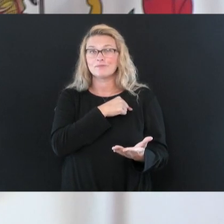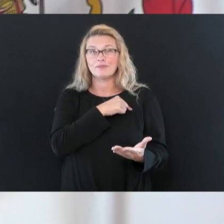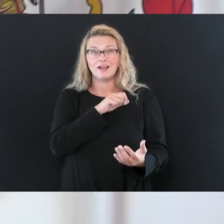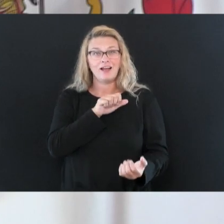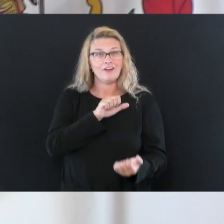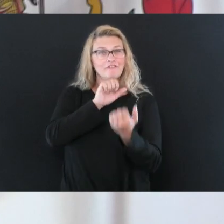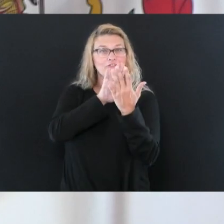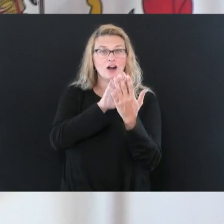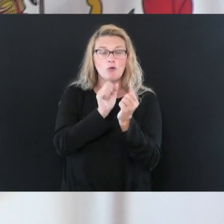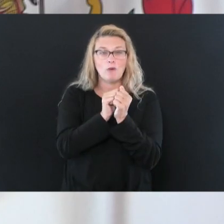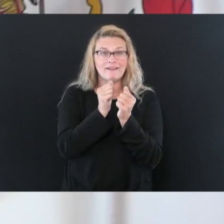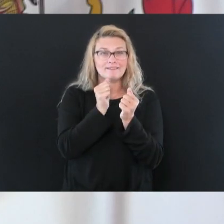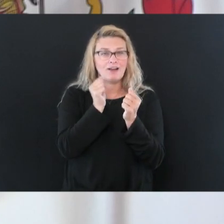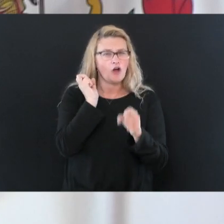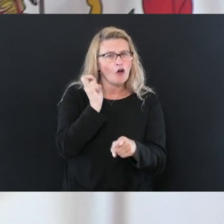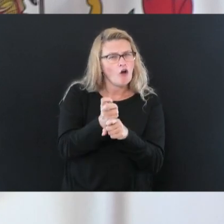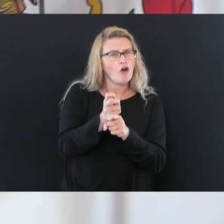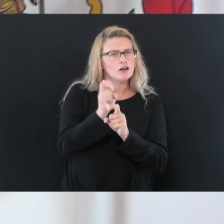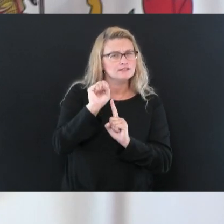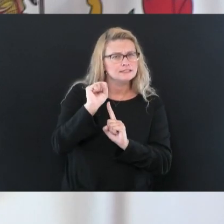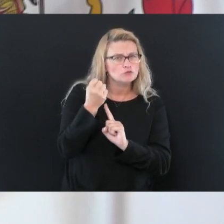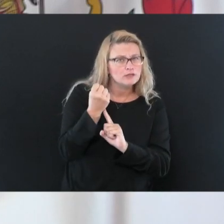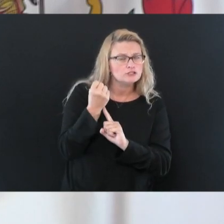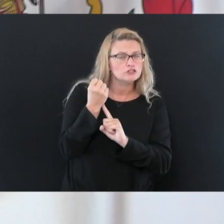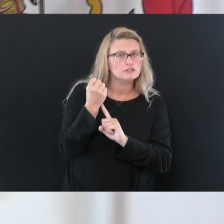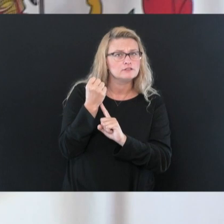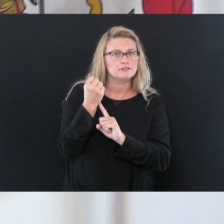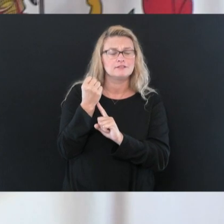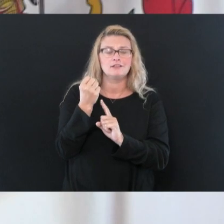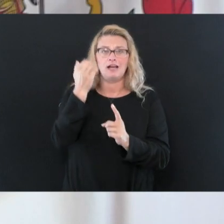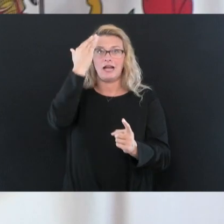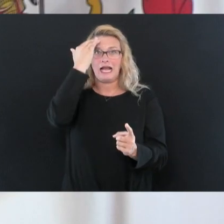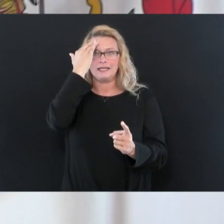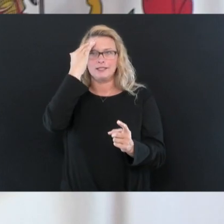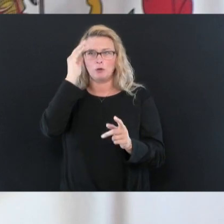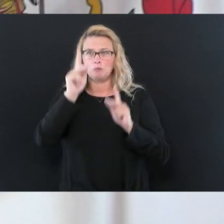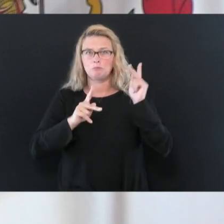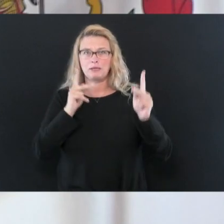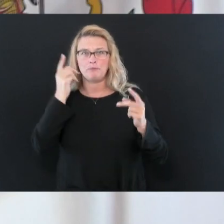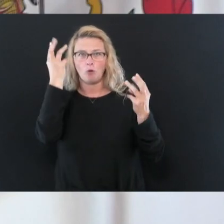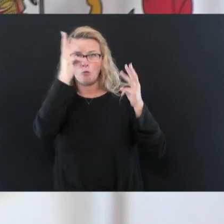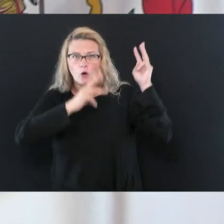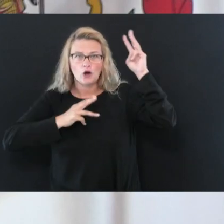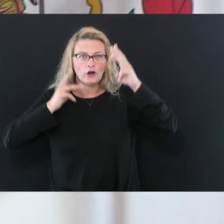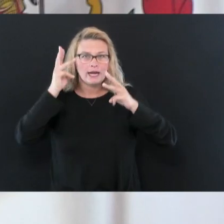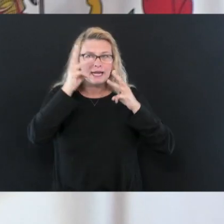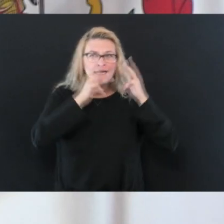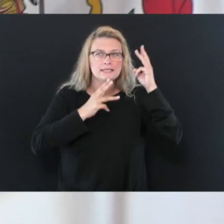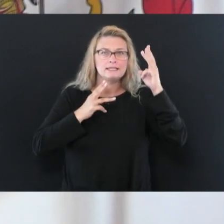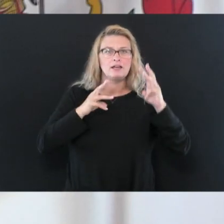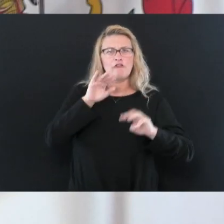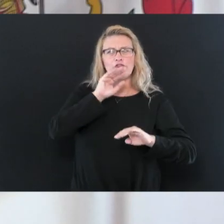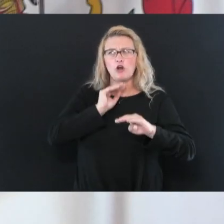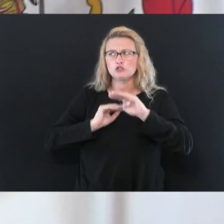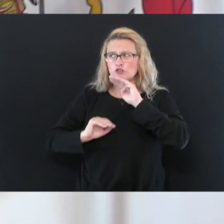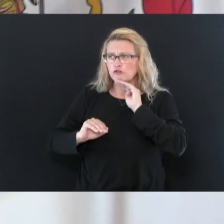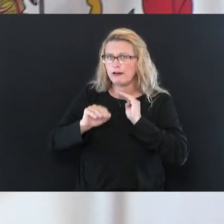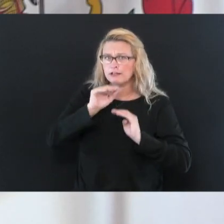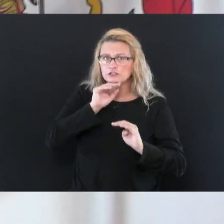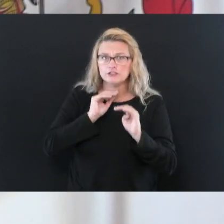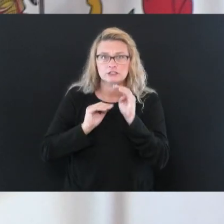tough stuff. I know that it's worrisome. I know it's frustrating. I know